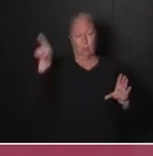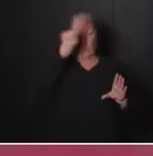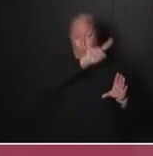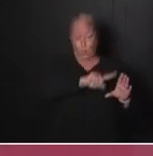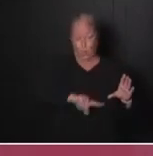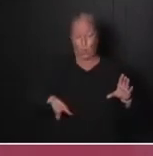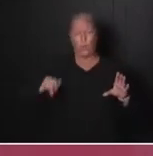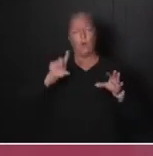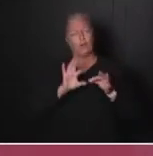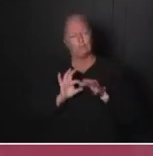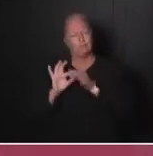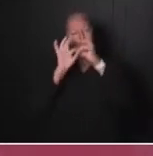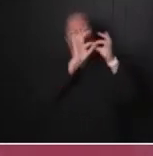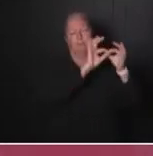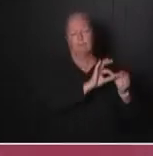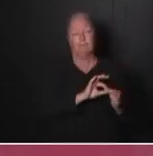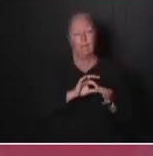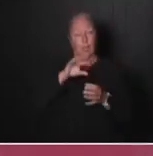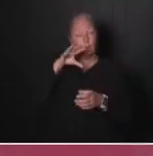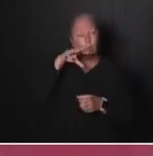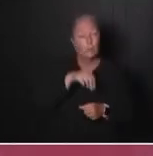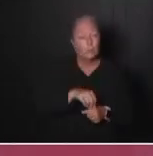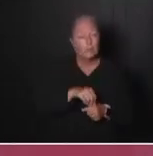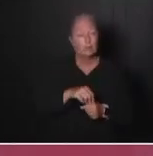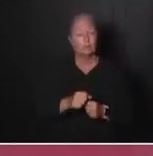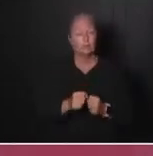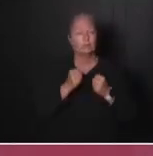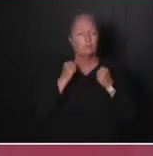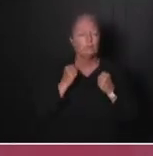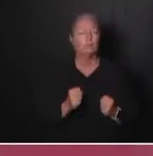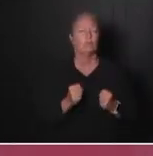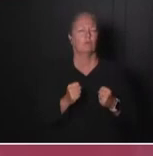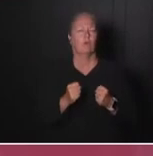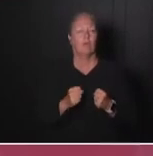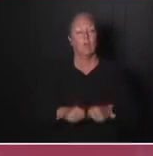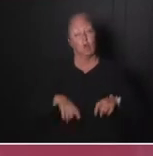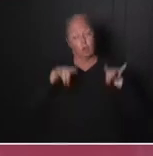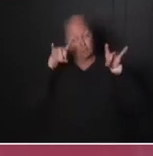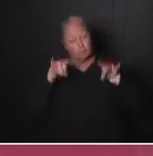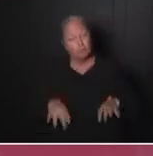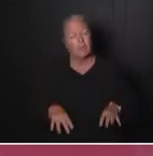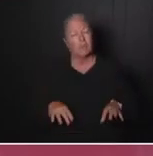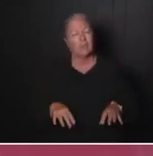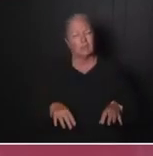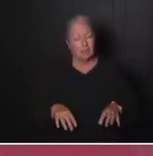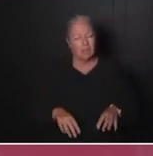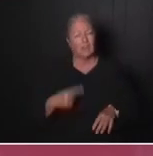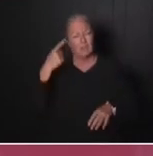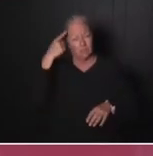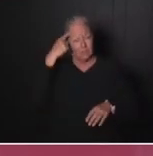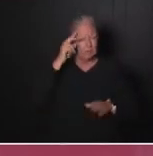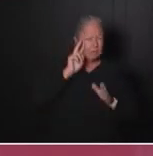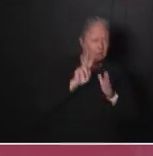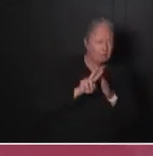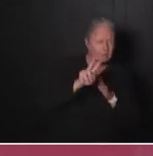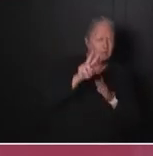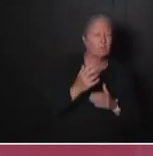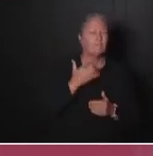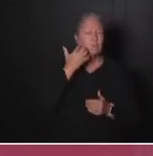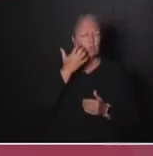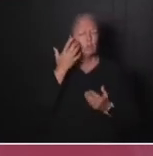inclusive, an Australia that's strong, an Australia that looks to the future with